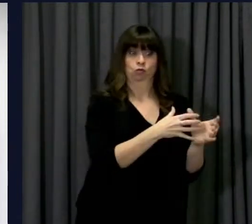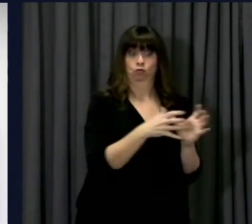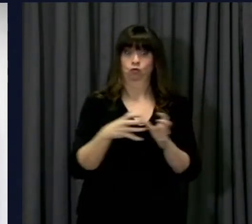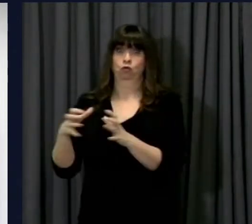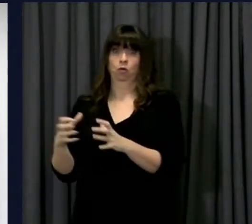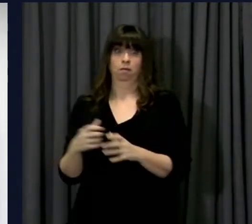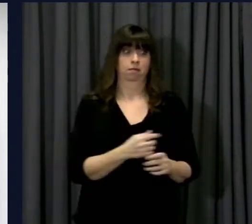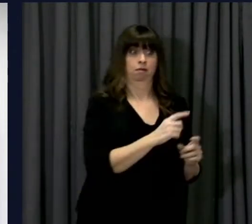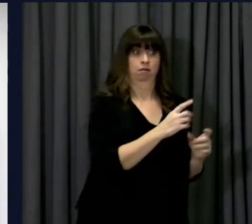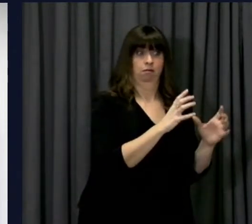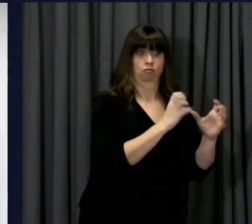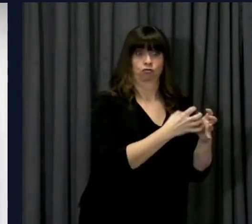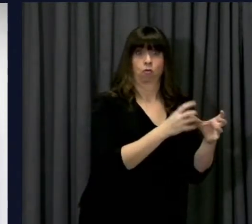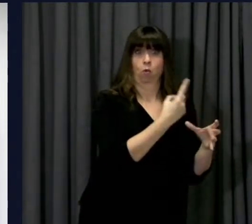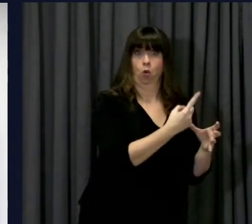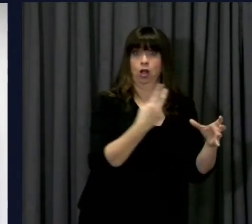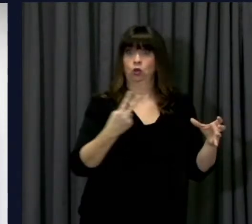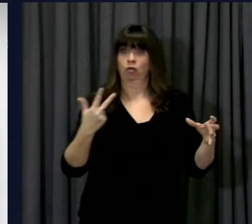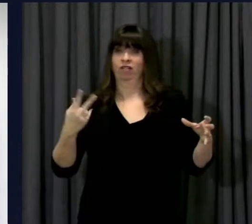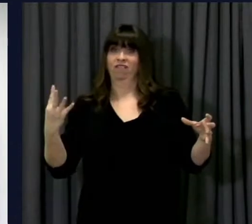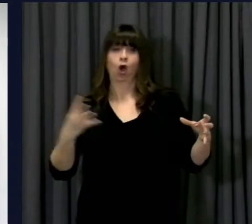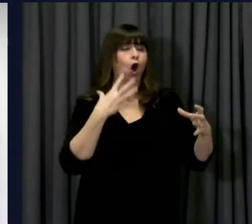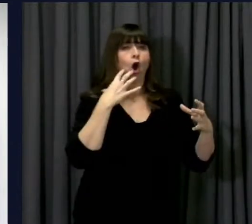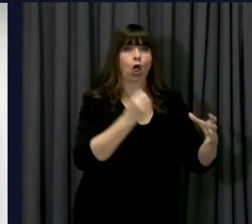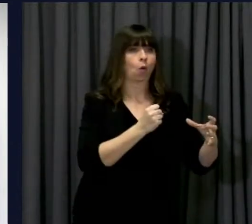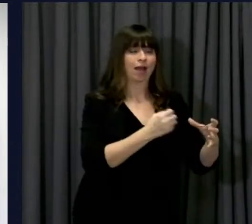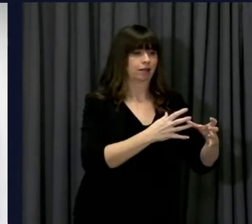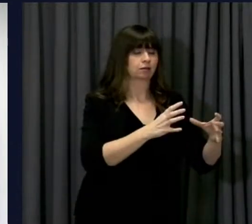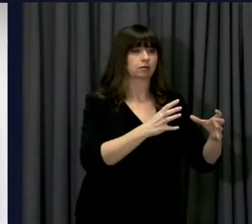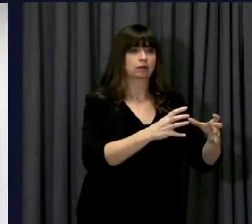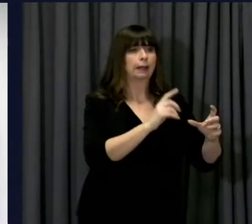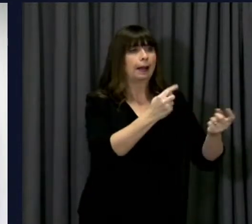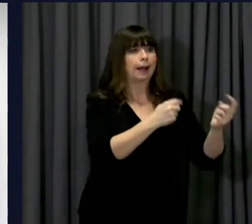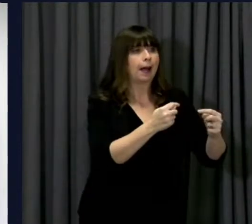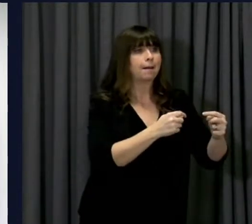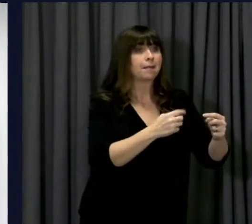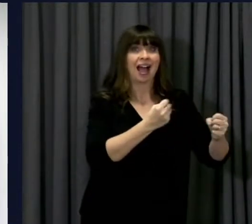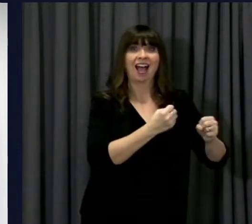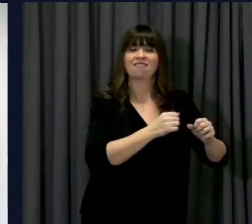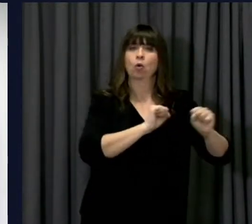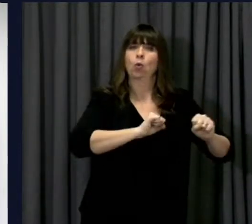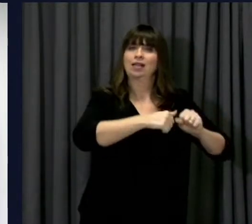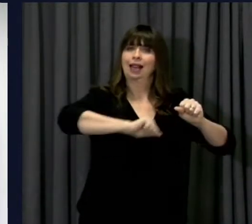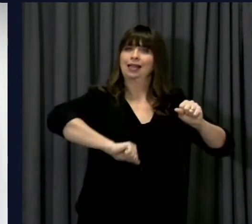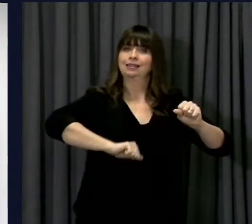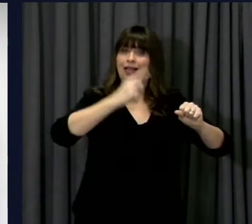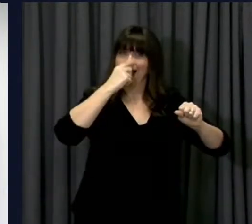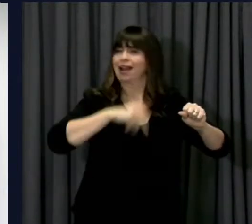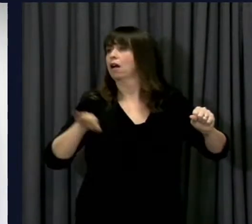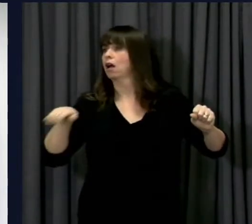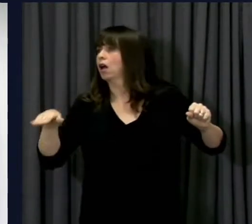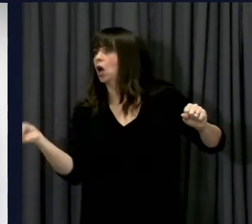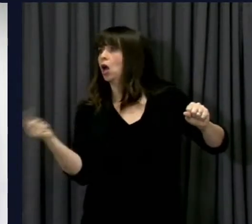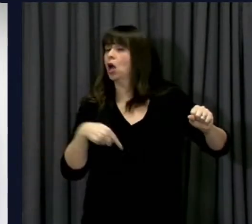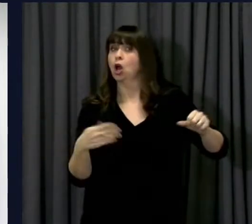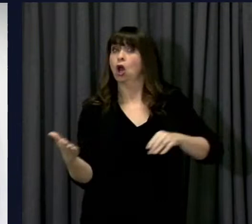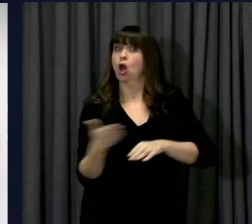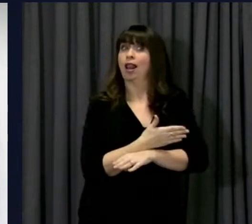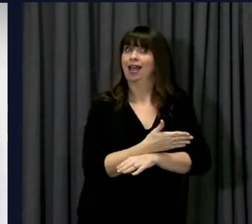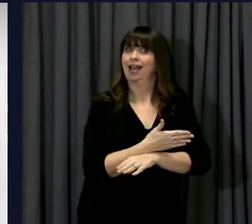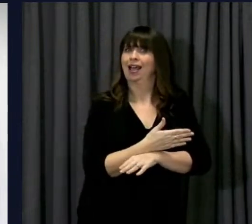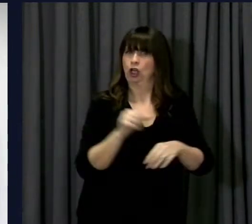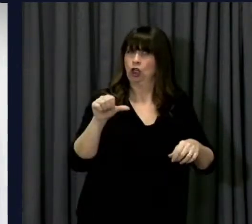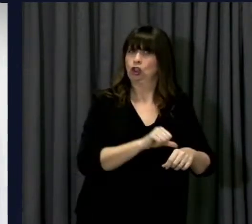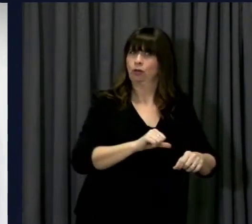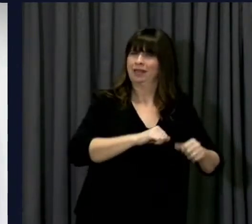that there are plenty of people who should be on reserve lists. Every health board and every delivery of a clinic delivering the vaccine should have people